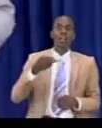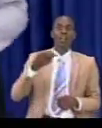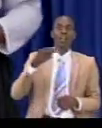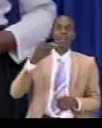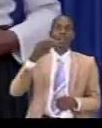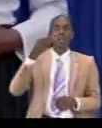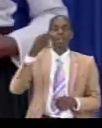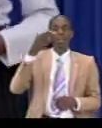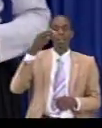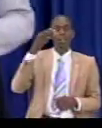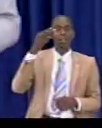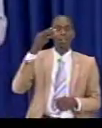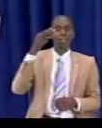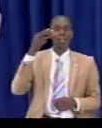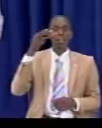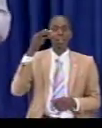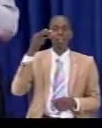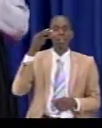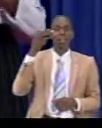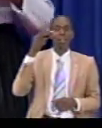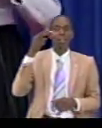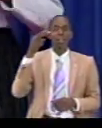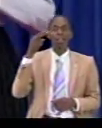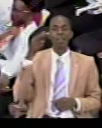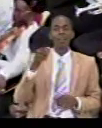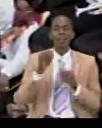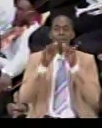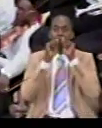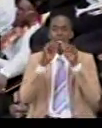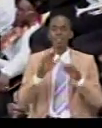blessed. Sing blessed.